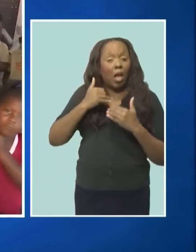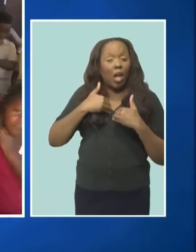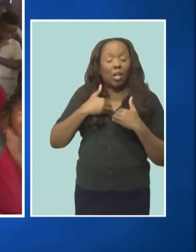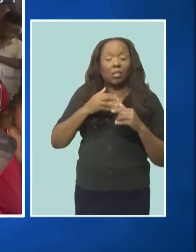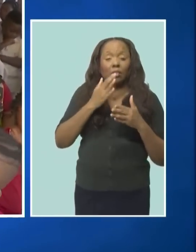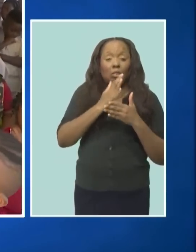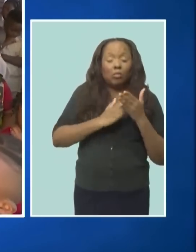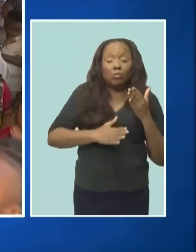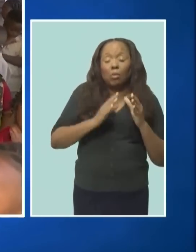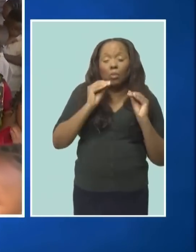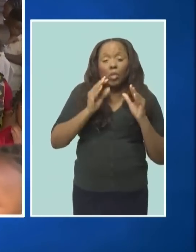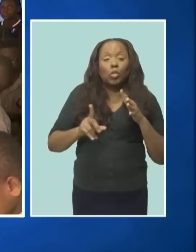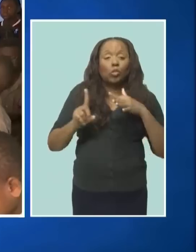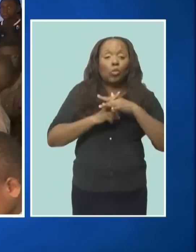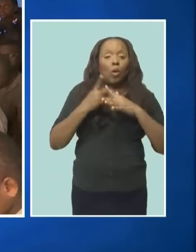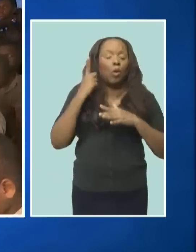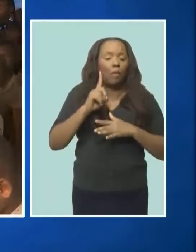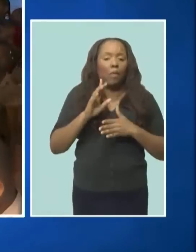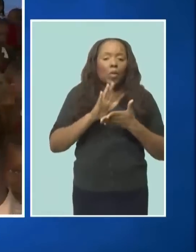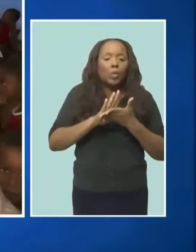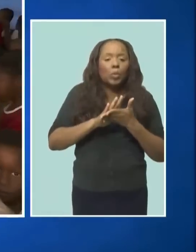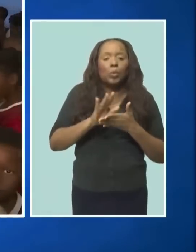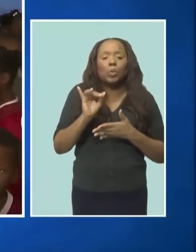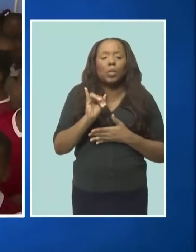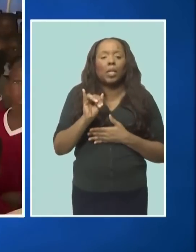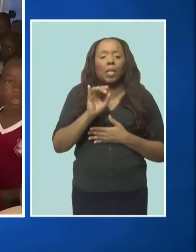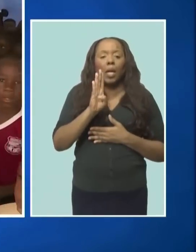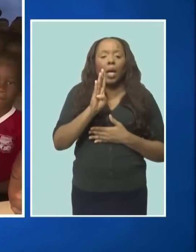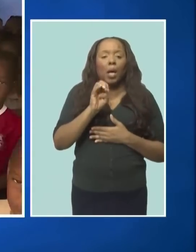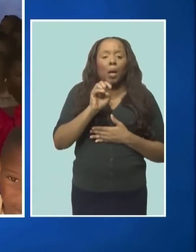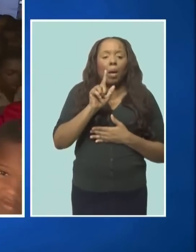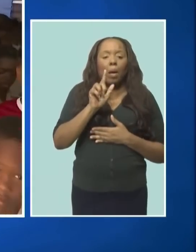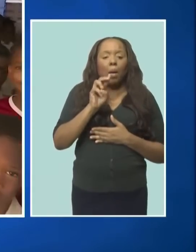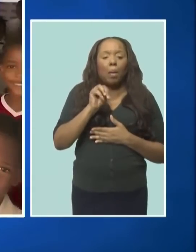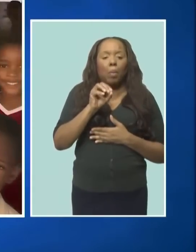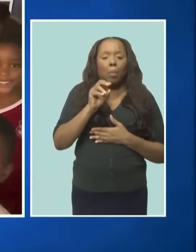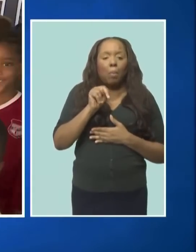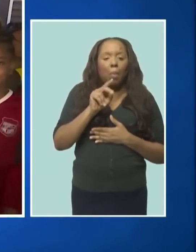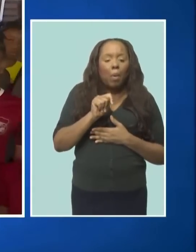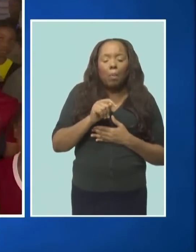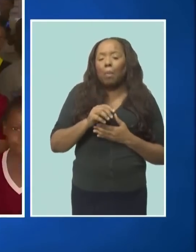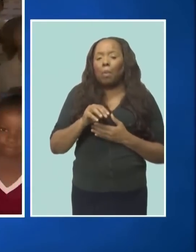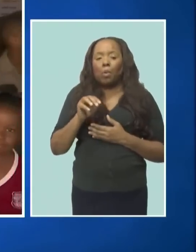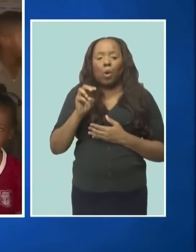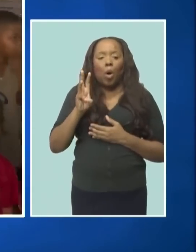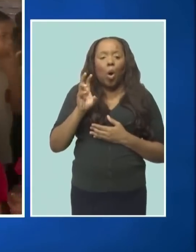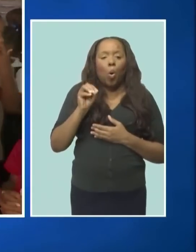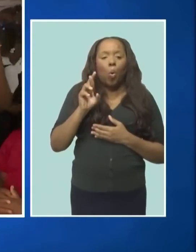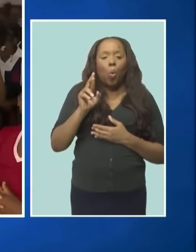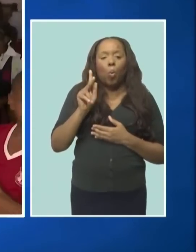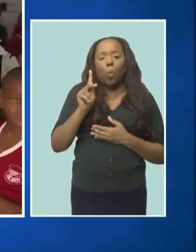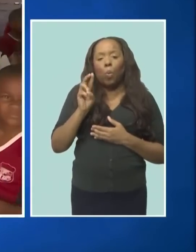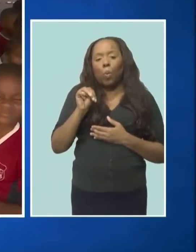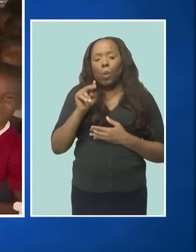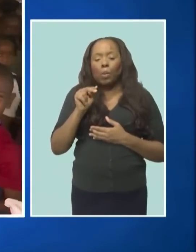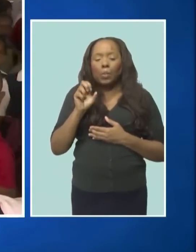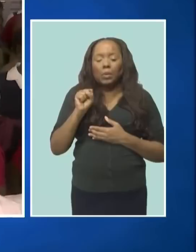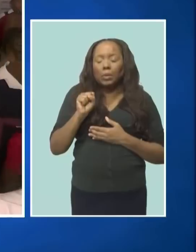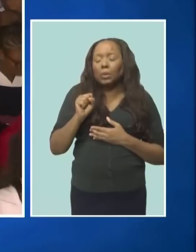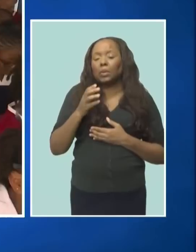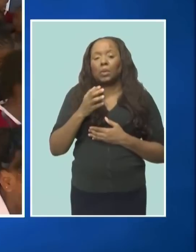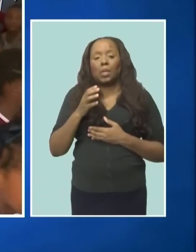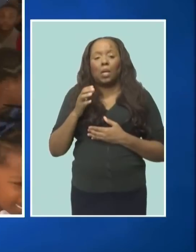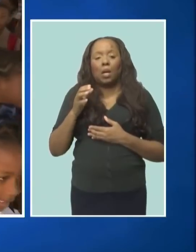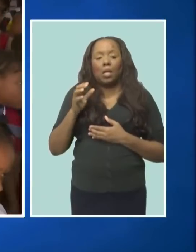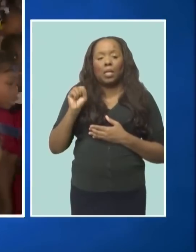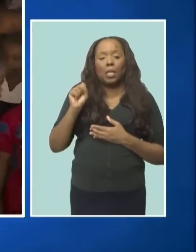31 teachers were present. At St. Lawrence Primary, 5 of a complement of 21 teachers were there. At Workman's Primary, 3